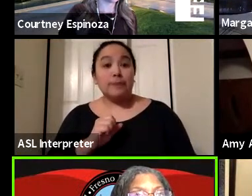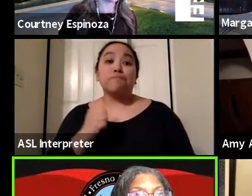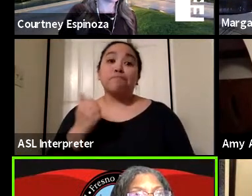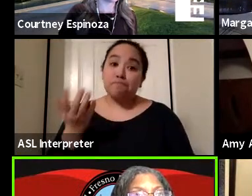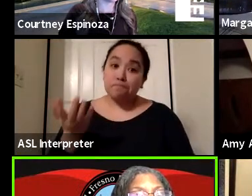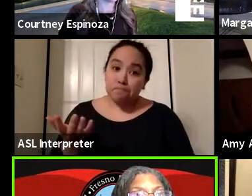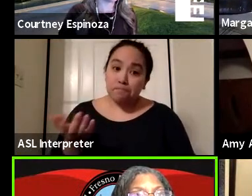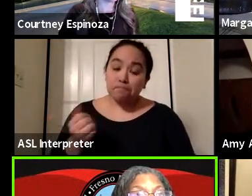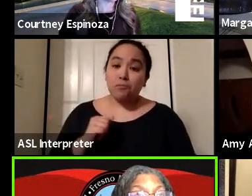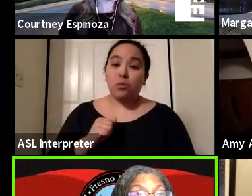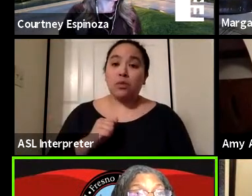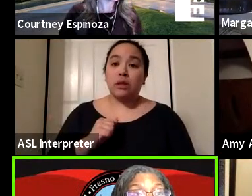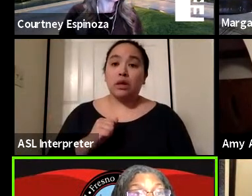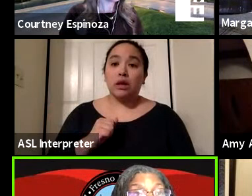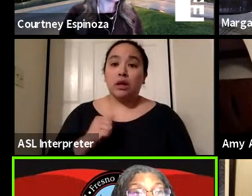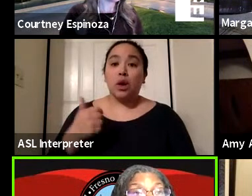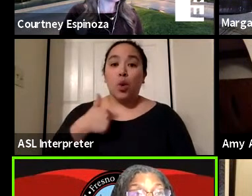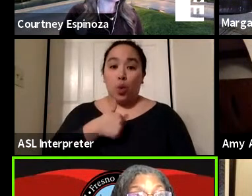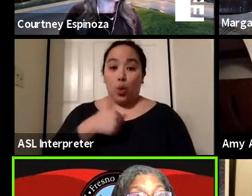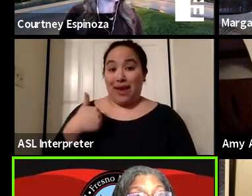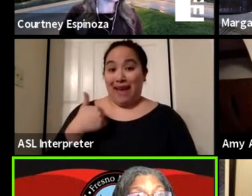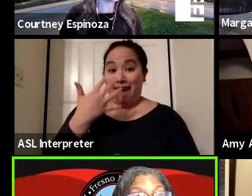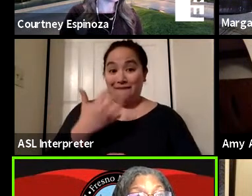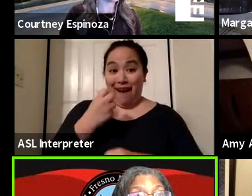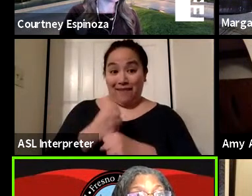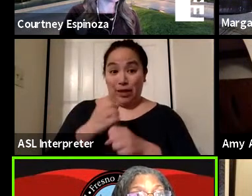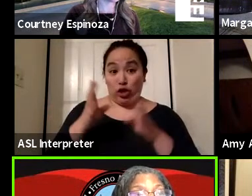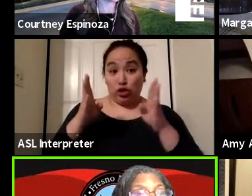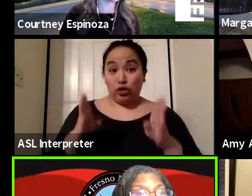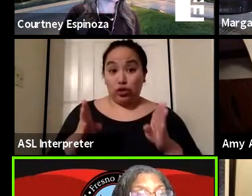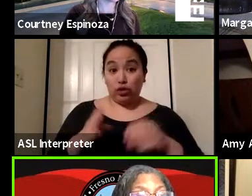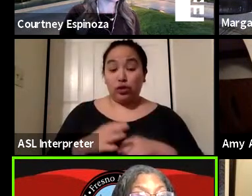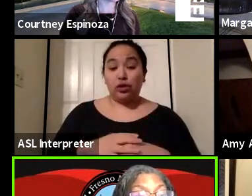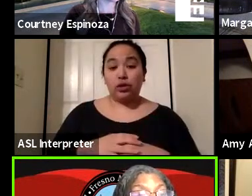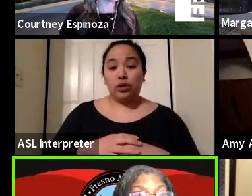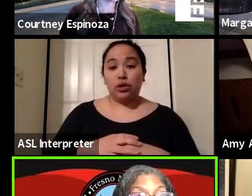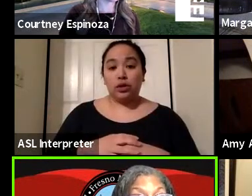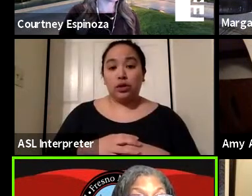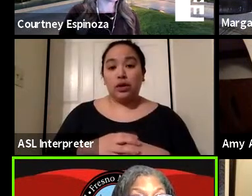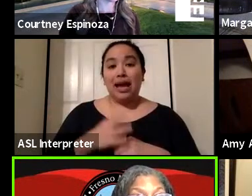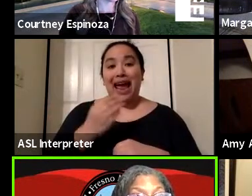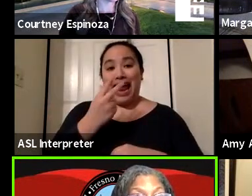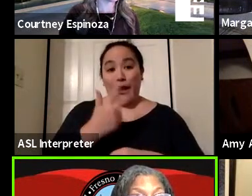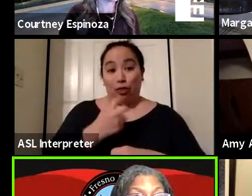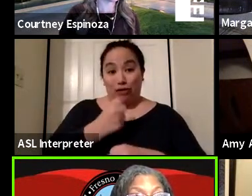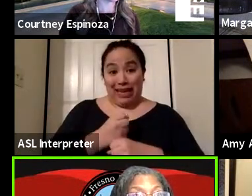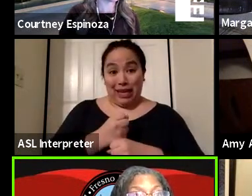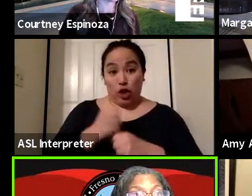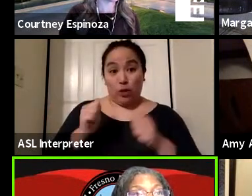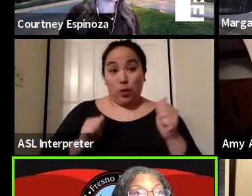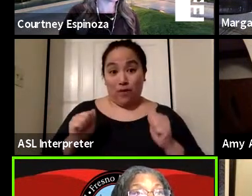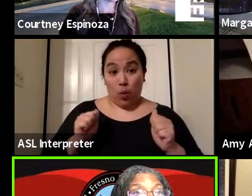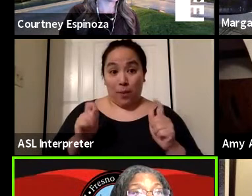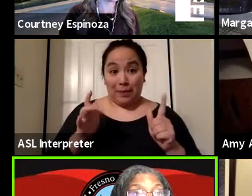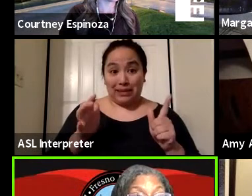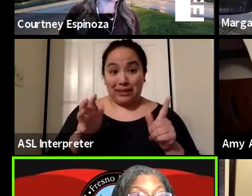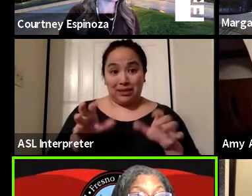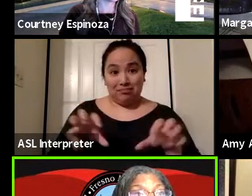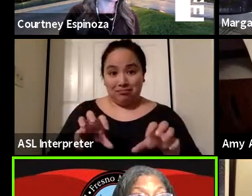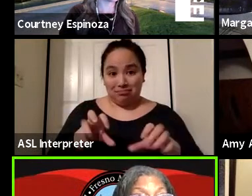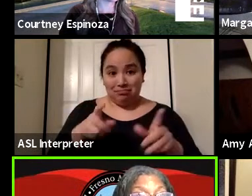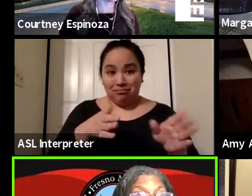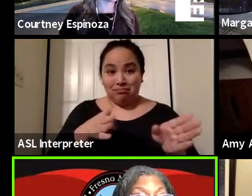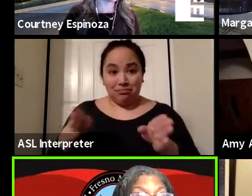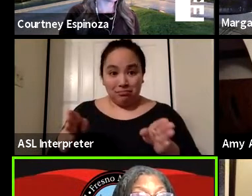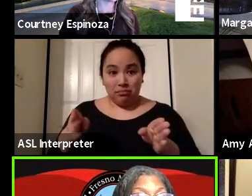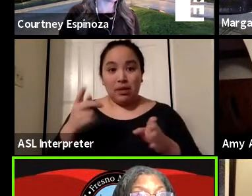So we have a 5-year window and a 3-year performance period. And so it is